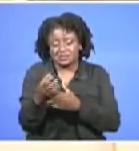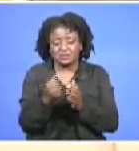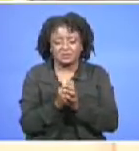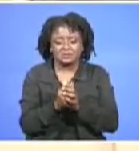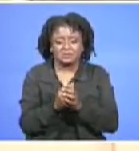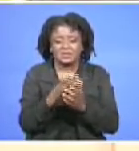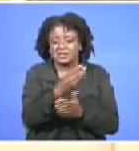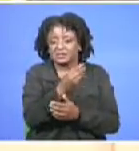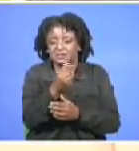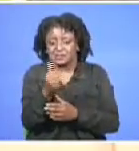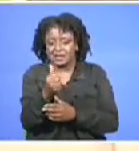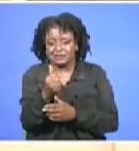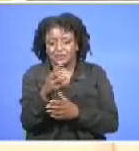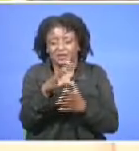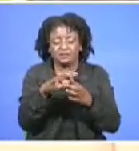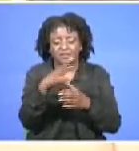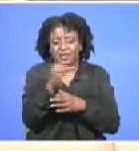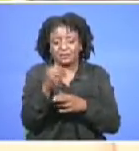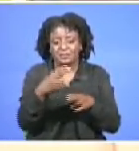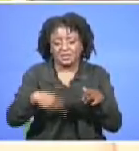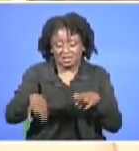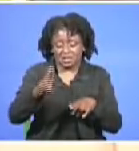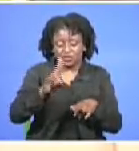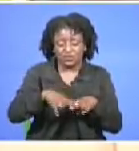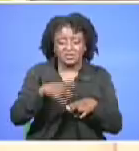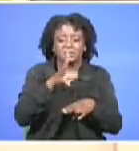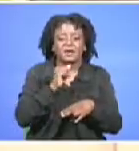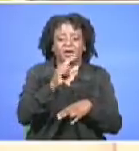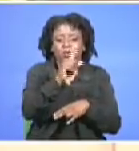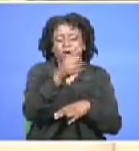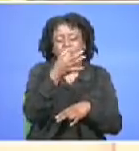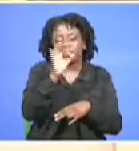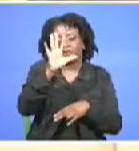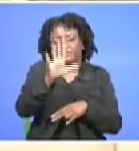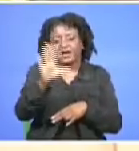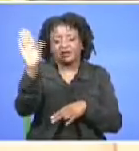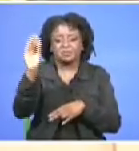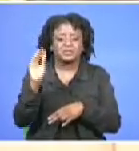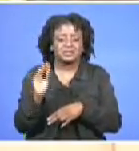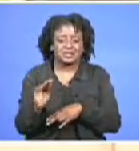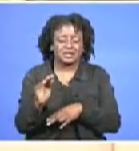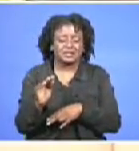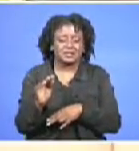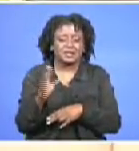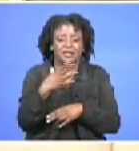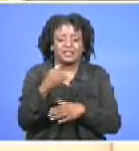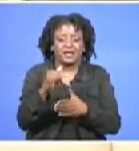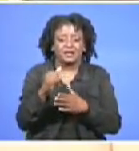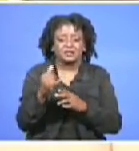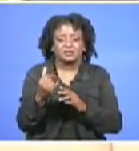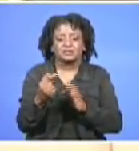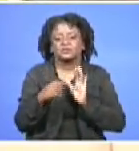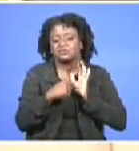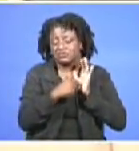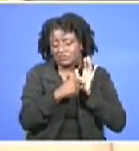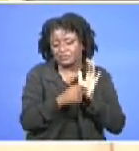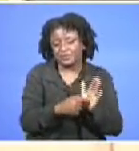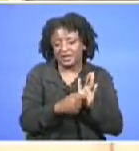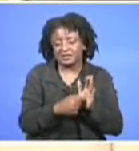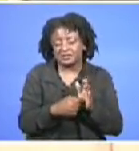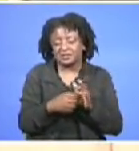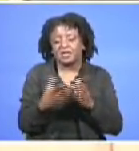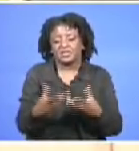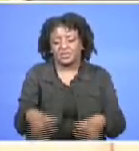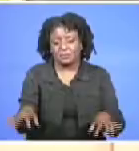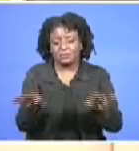Several of them have been increased by 1.5%. And that is a reflection of the priorities that we